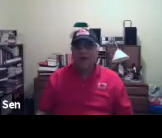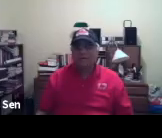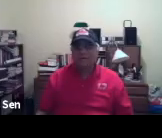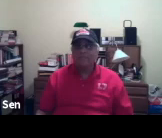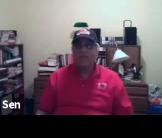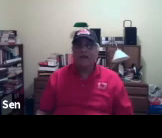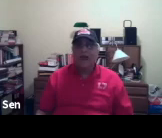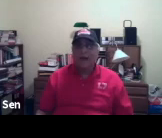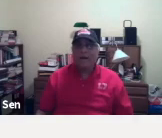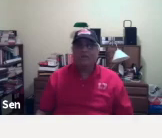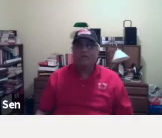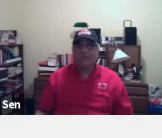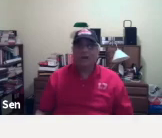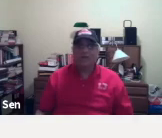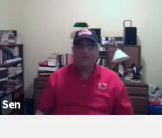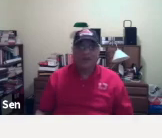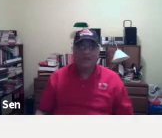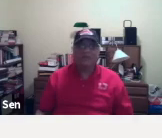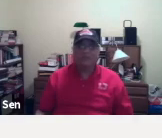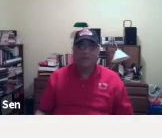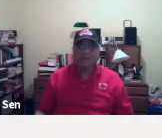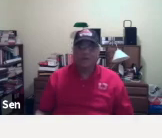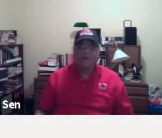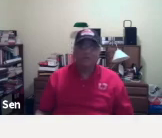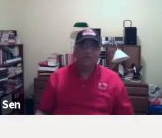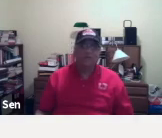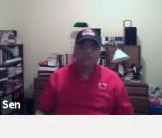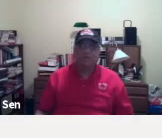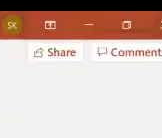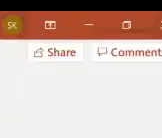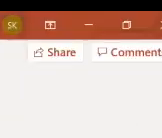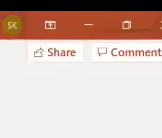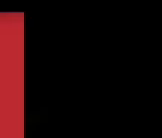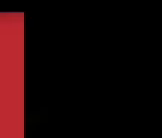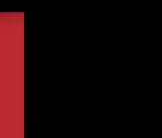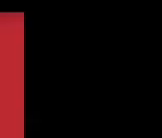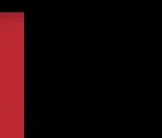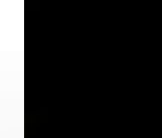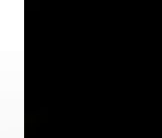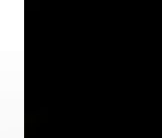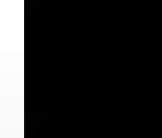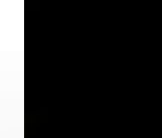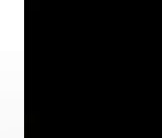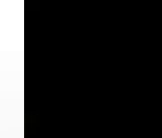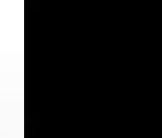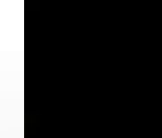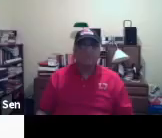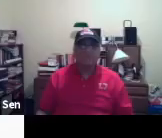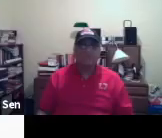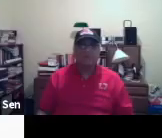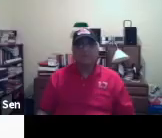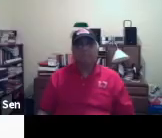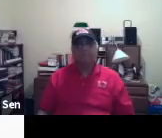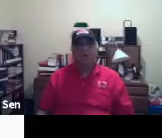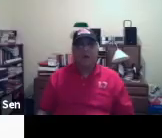get as you start taking business school classes. So I've got a slide for you